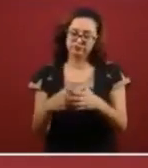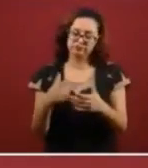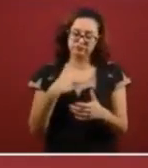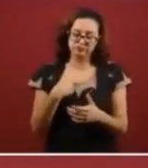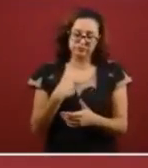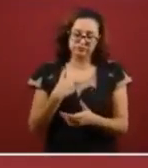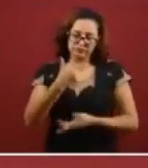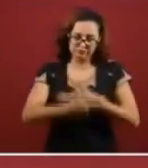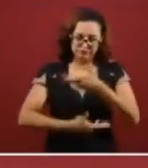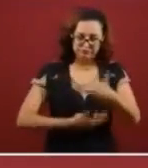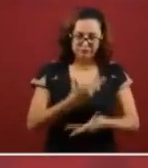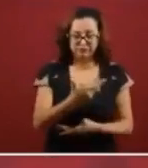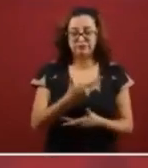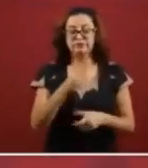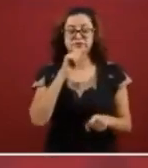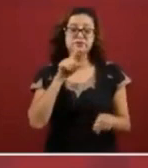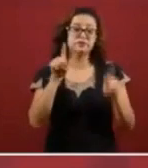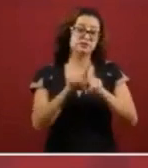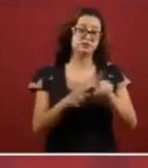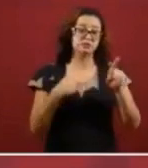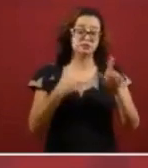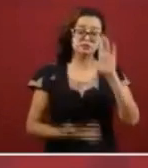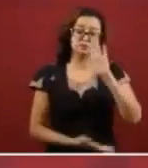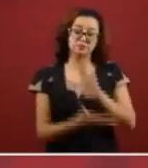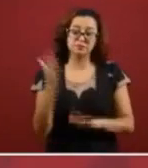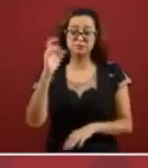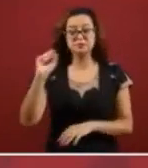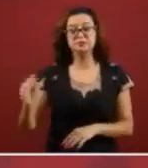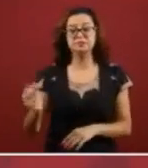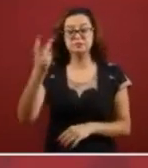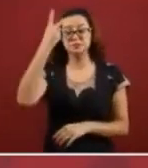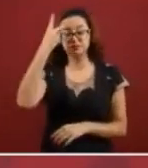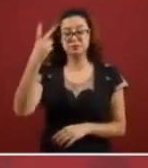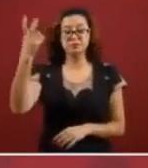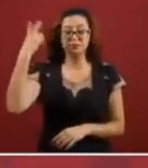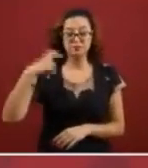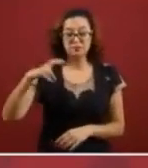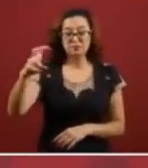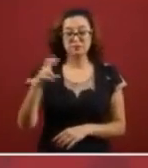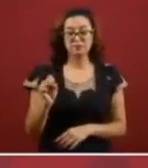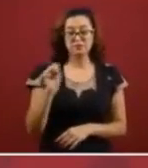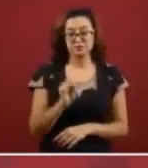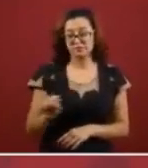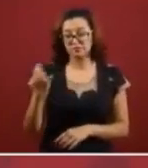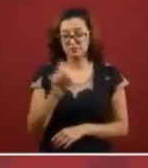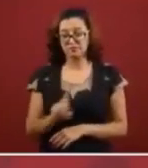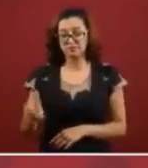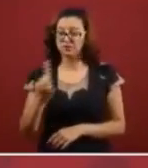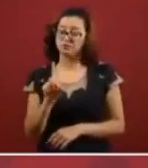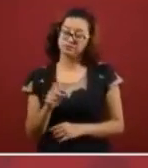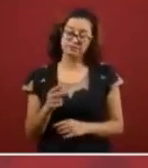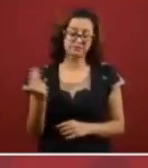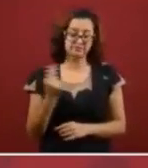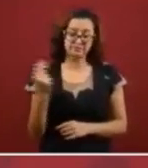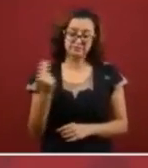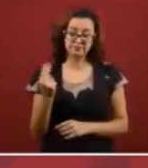and I also have to travel to San Luis Potosí to the meeting of the weekend.